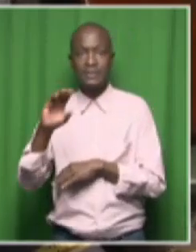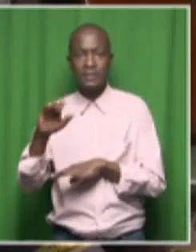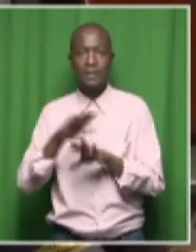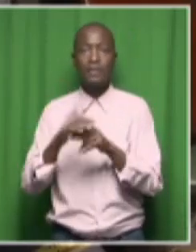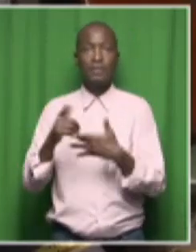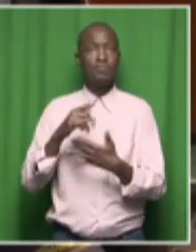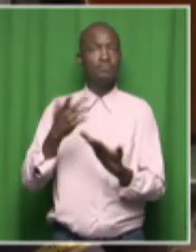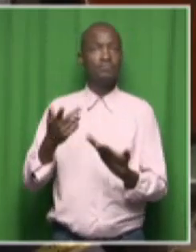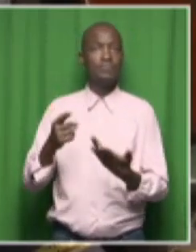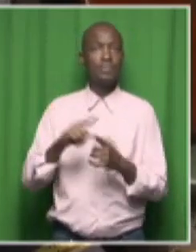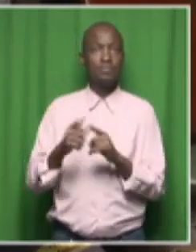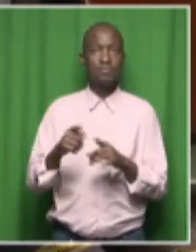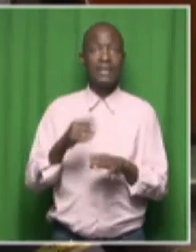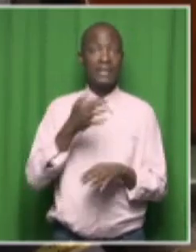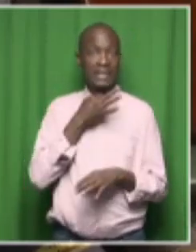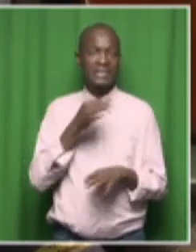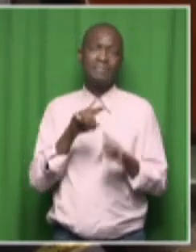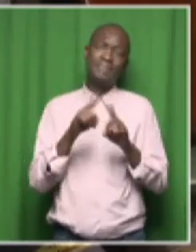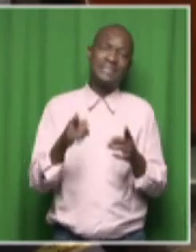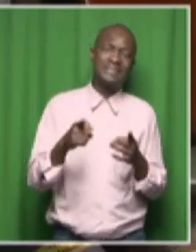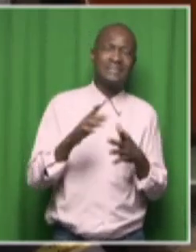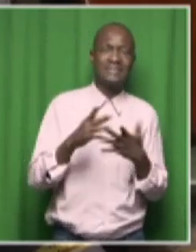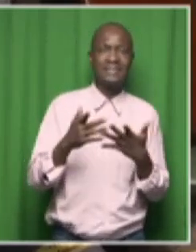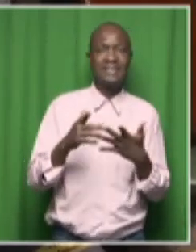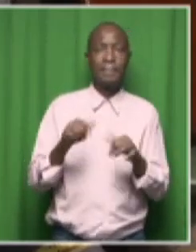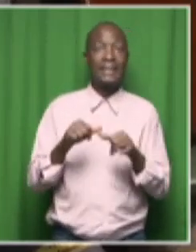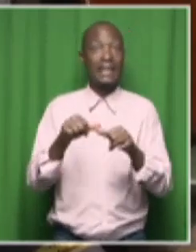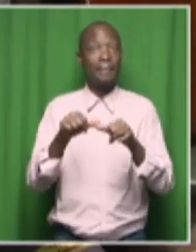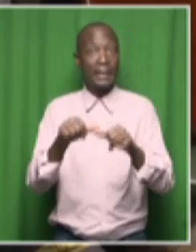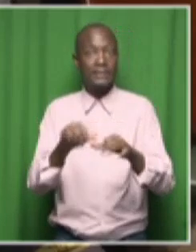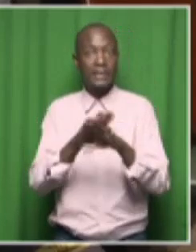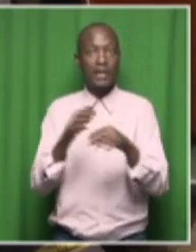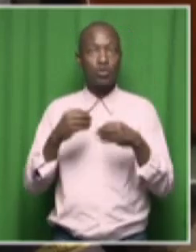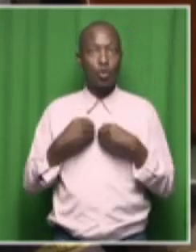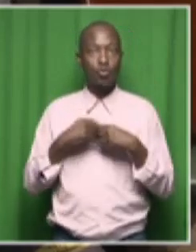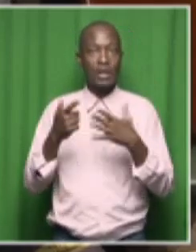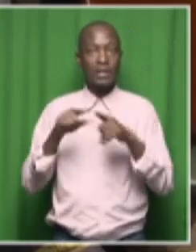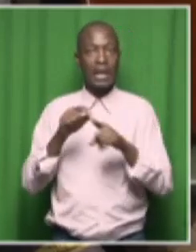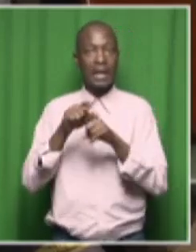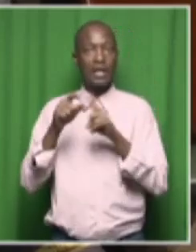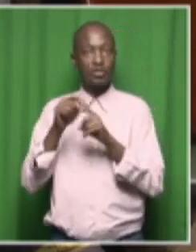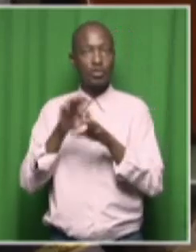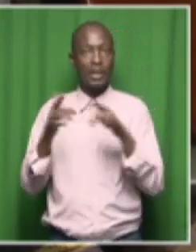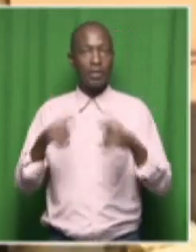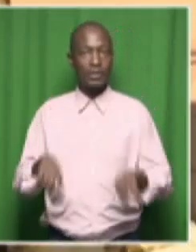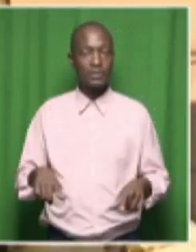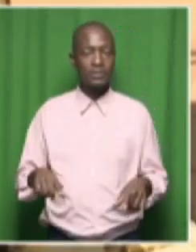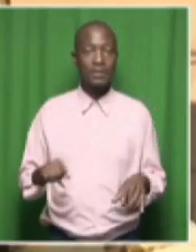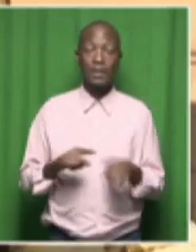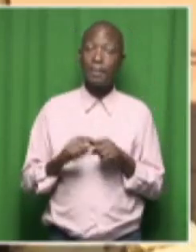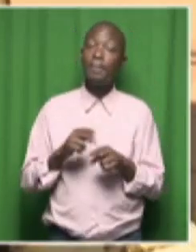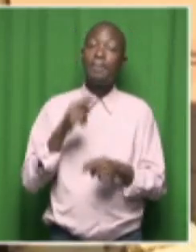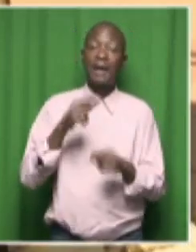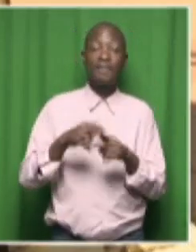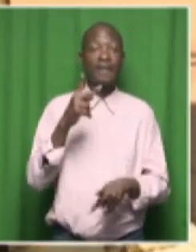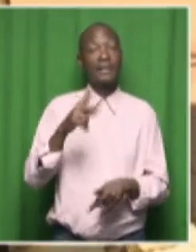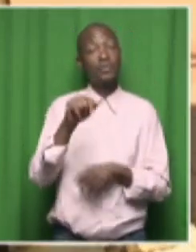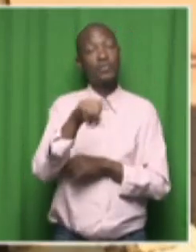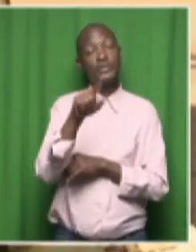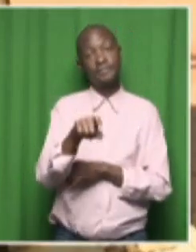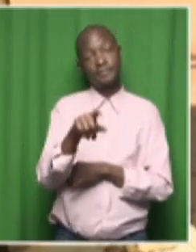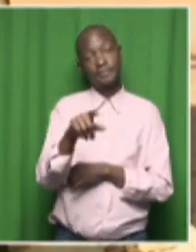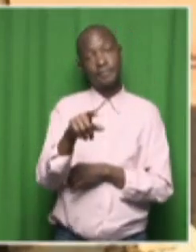are in French and English, but you know, they maintain their cultural languages. My final question to you as we wrap up